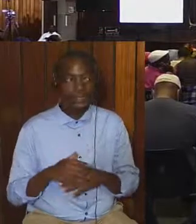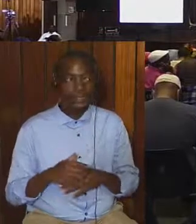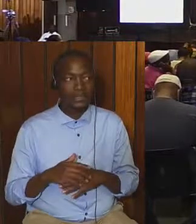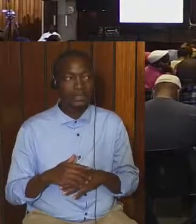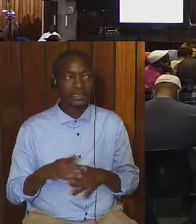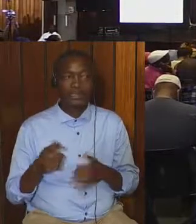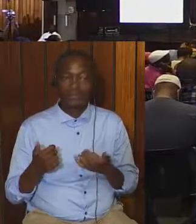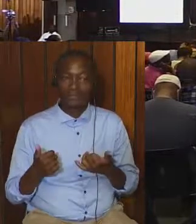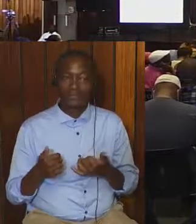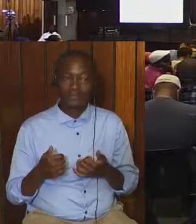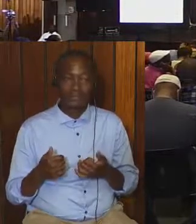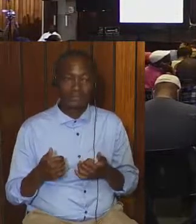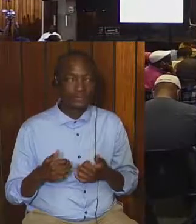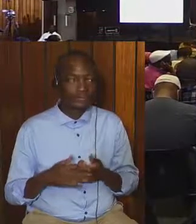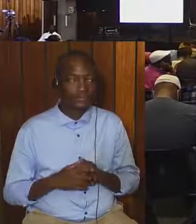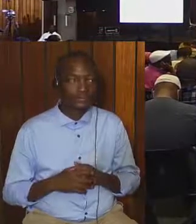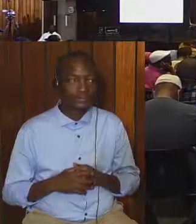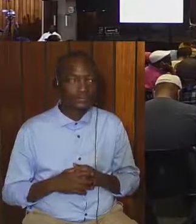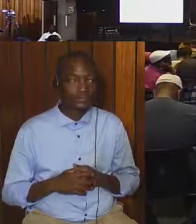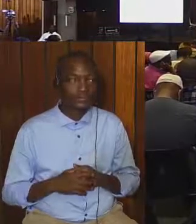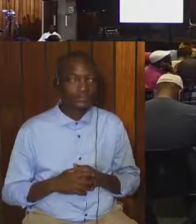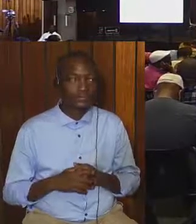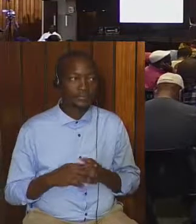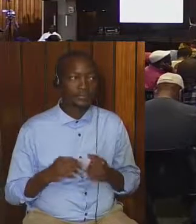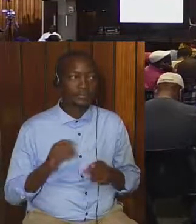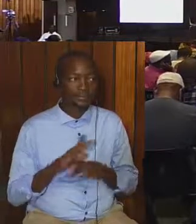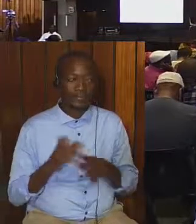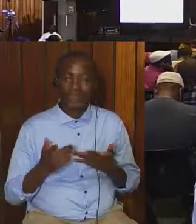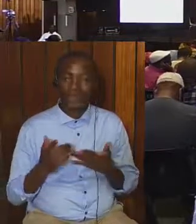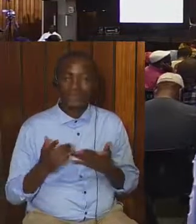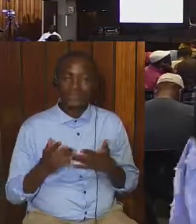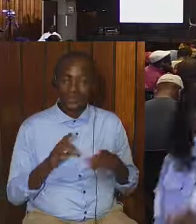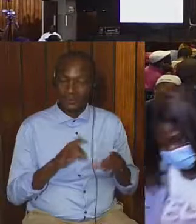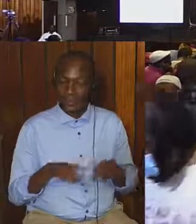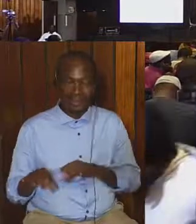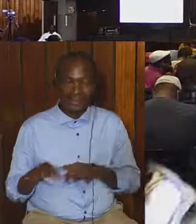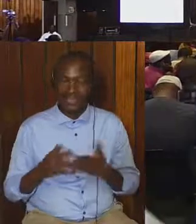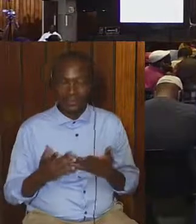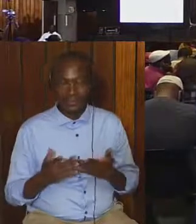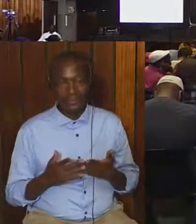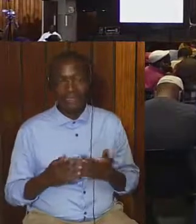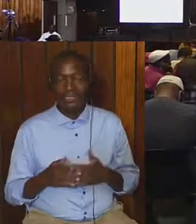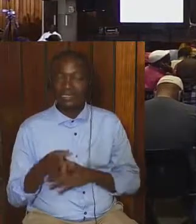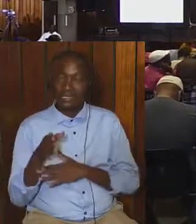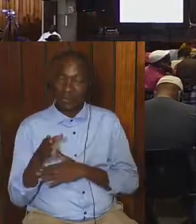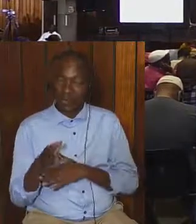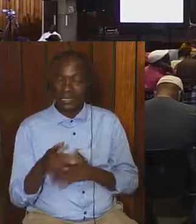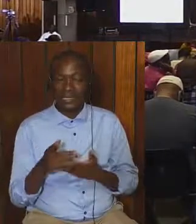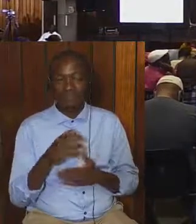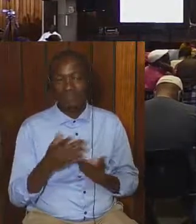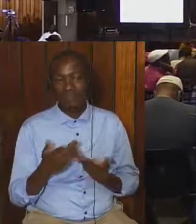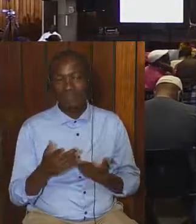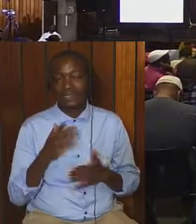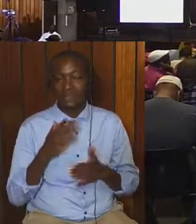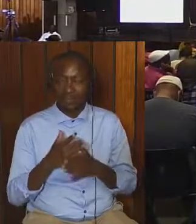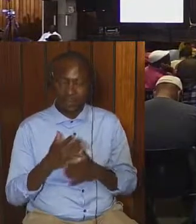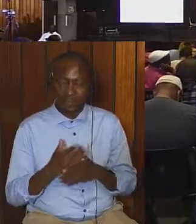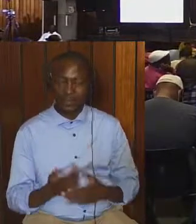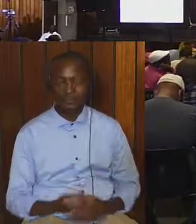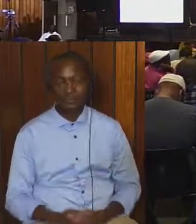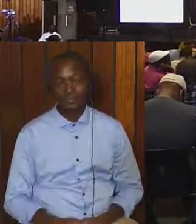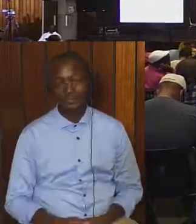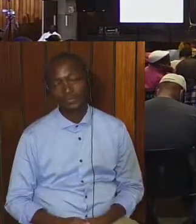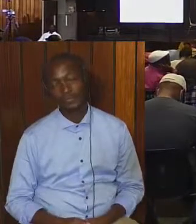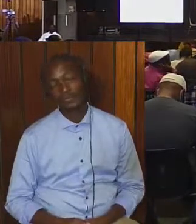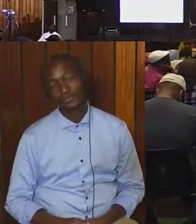subcontractor themselves, they were suffering. They eat Christmas without money, but they were working on the road.